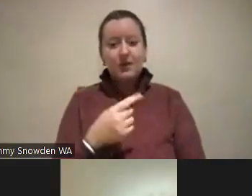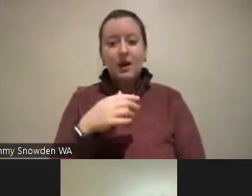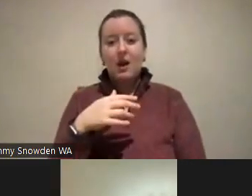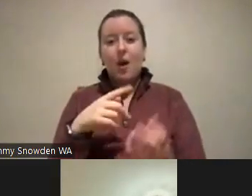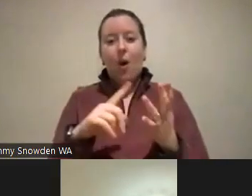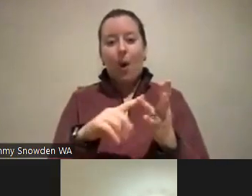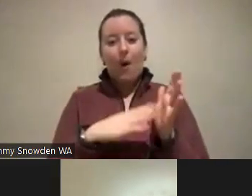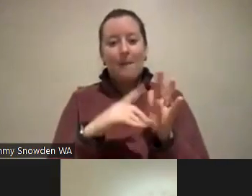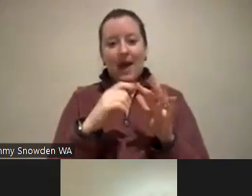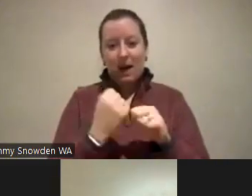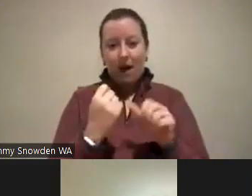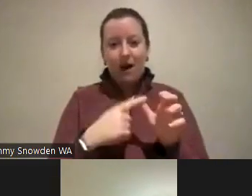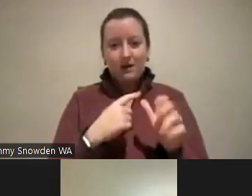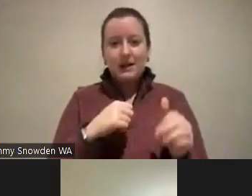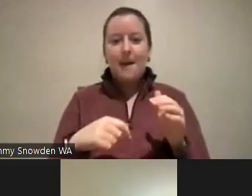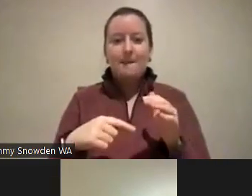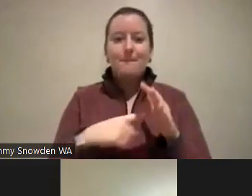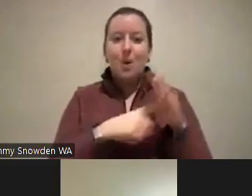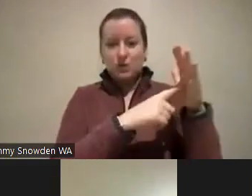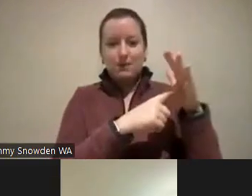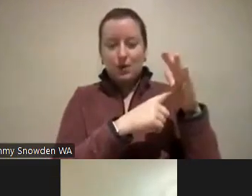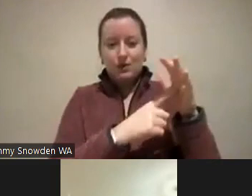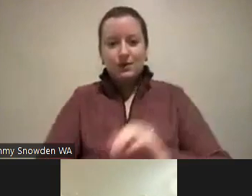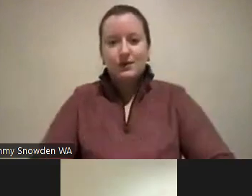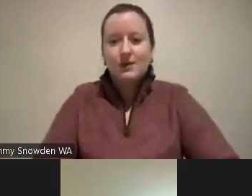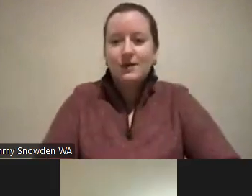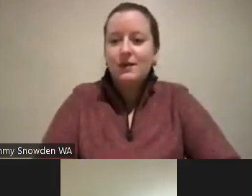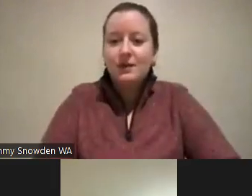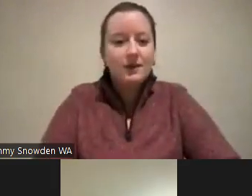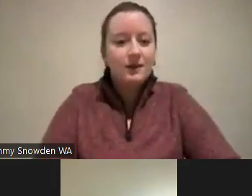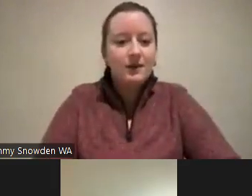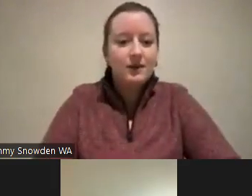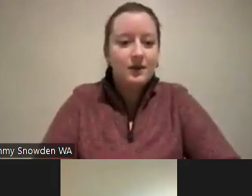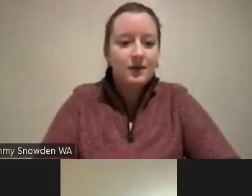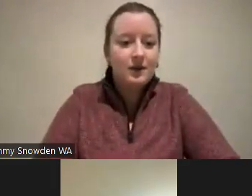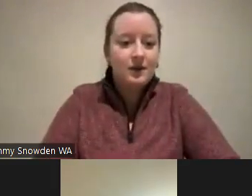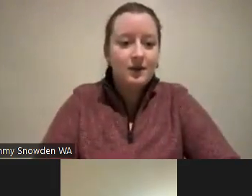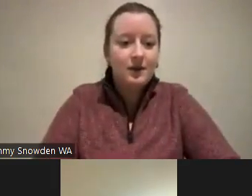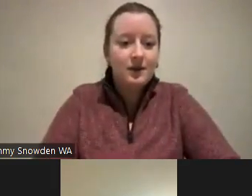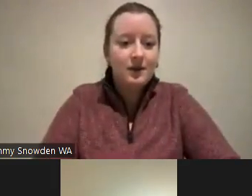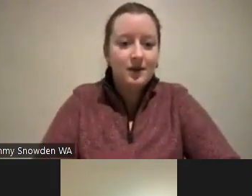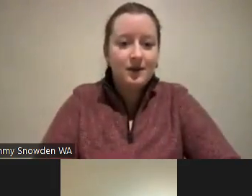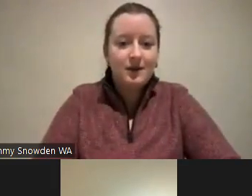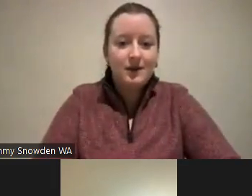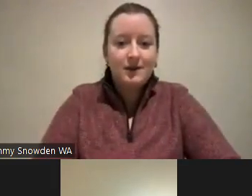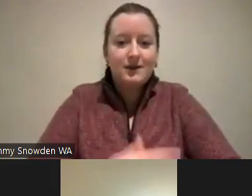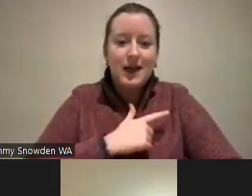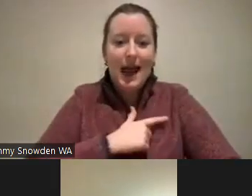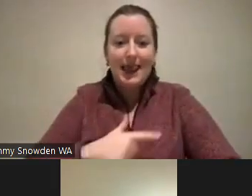Thank you very much. I'm guilty of not knowing that they had any oils in for quite a long time after starting to use